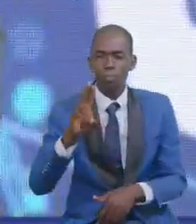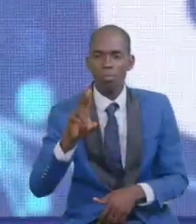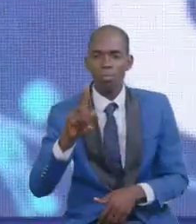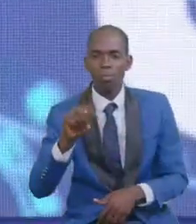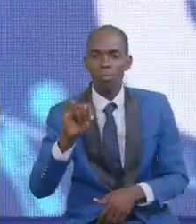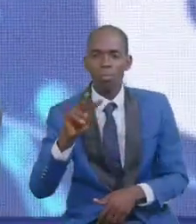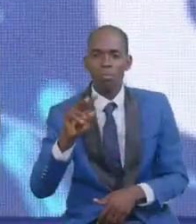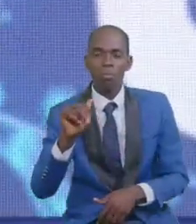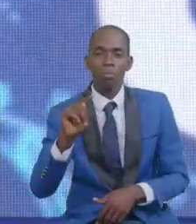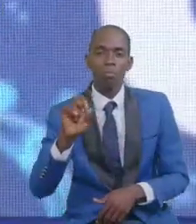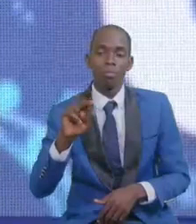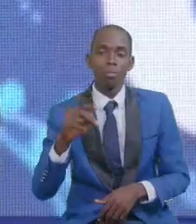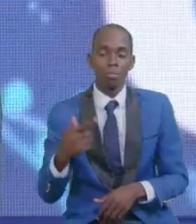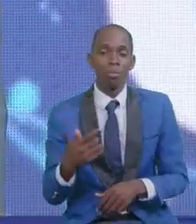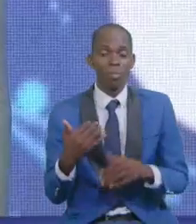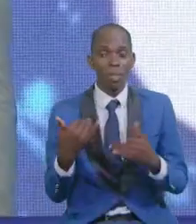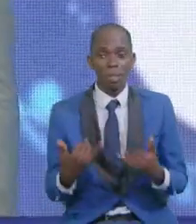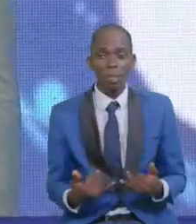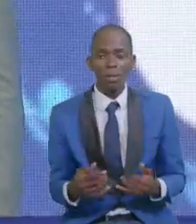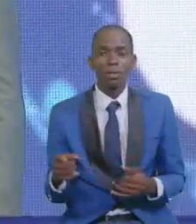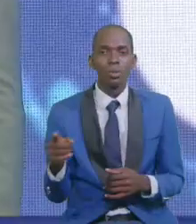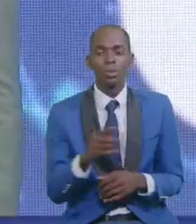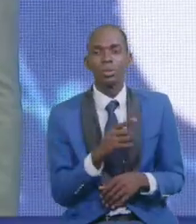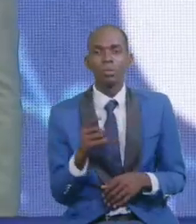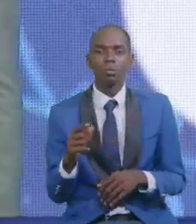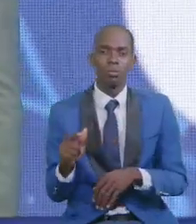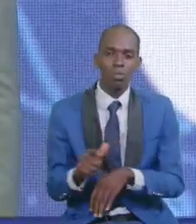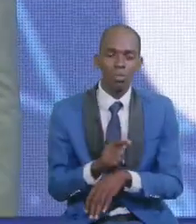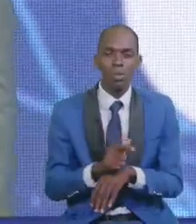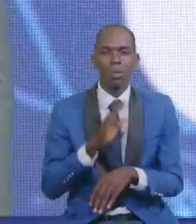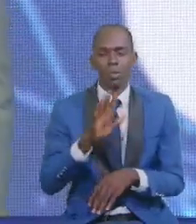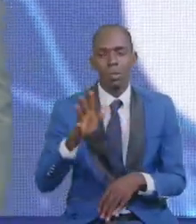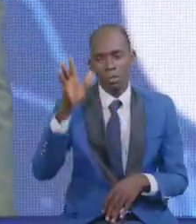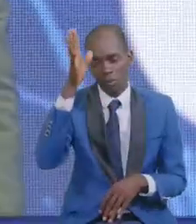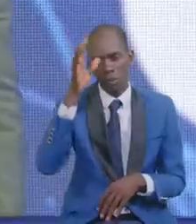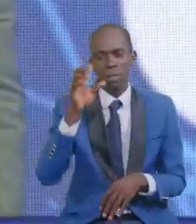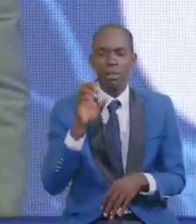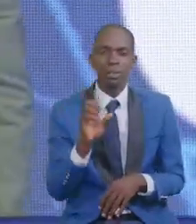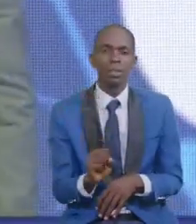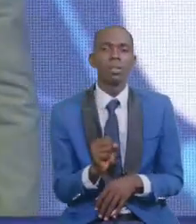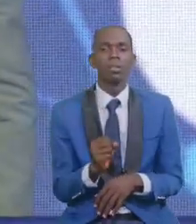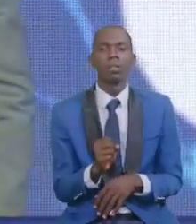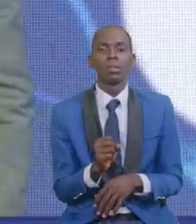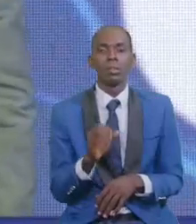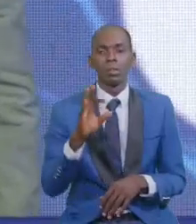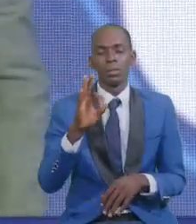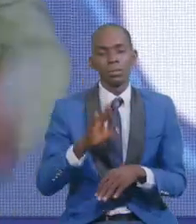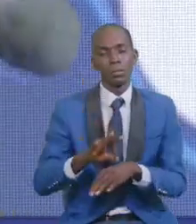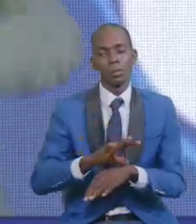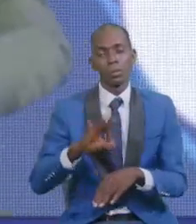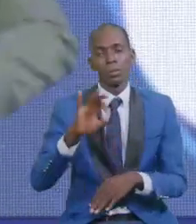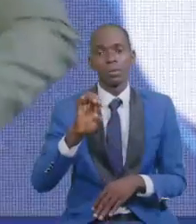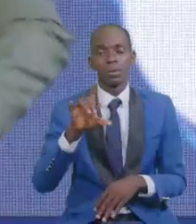Now you toil in your father's field. If you have the yoke of a man, the yoke